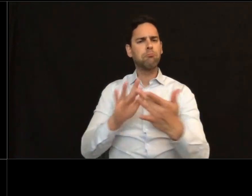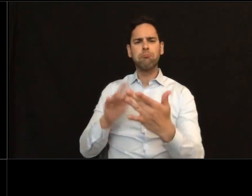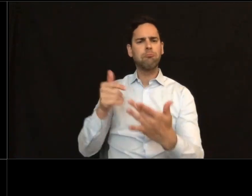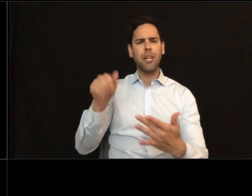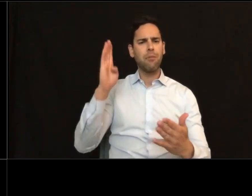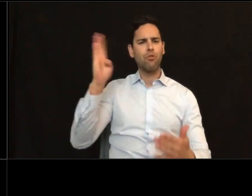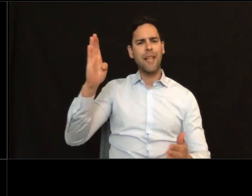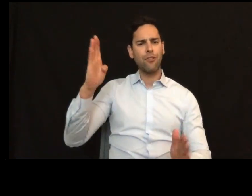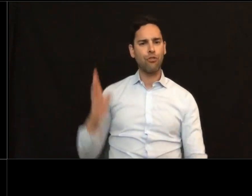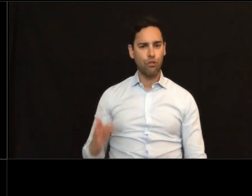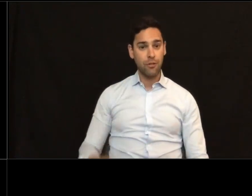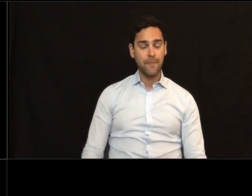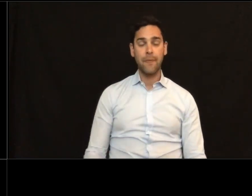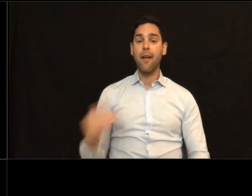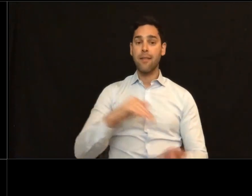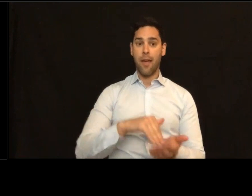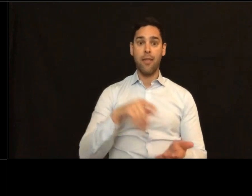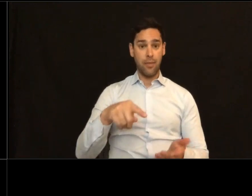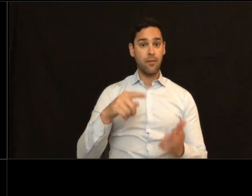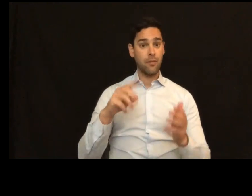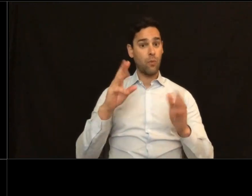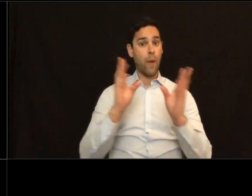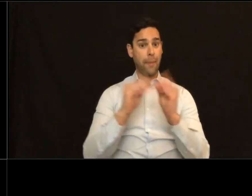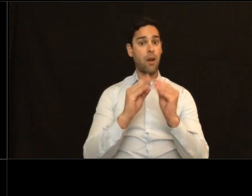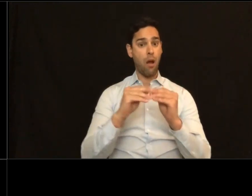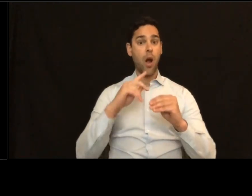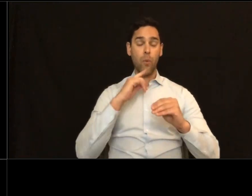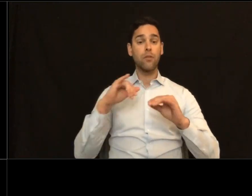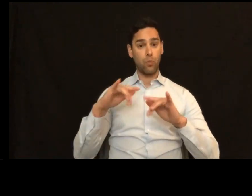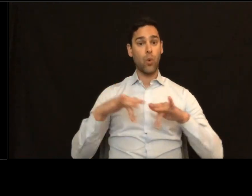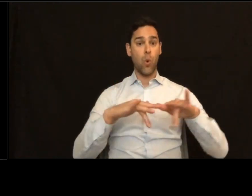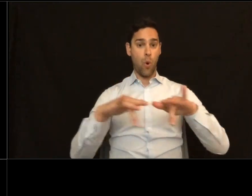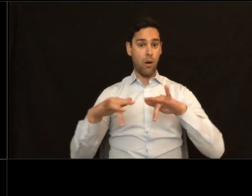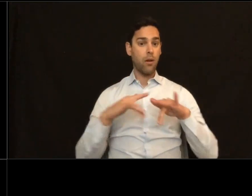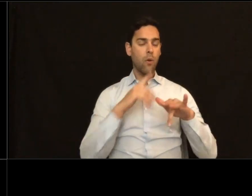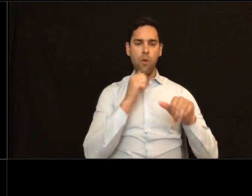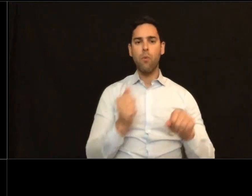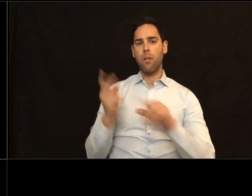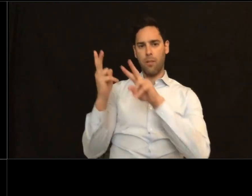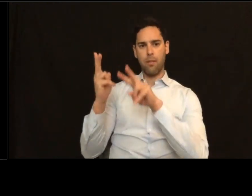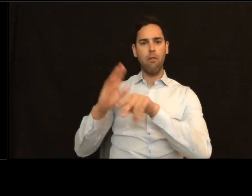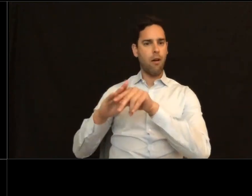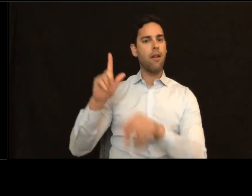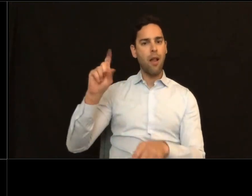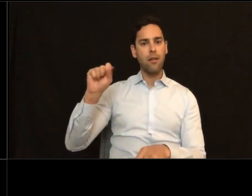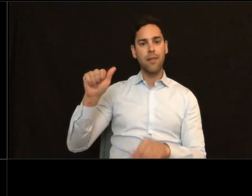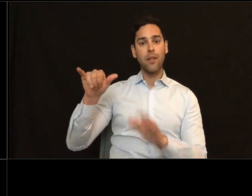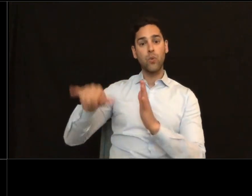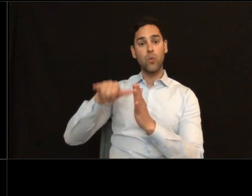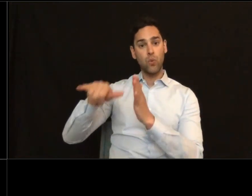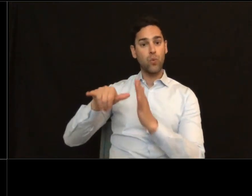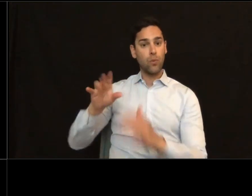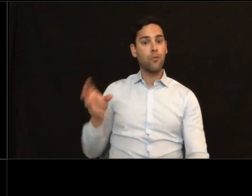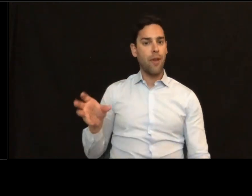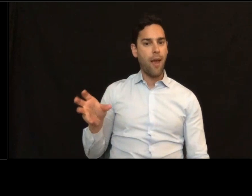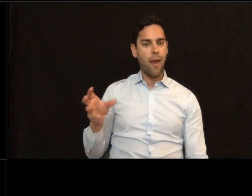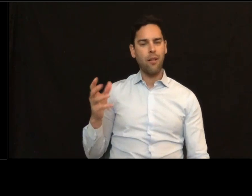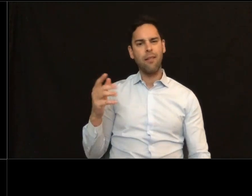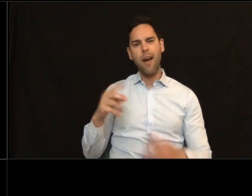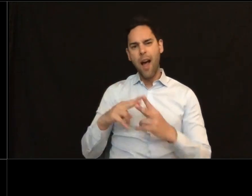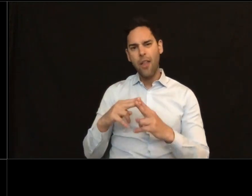this webinar is recorded, and we'll have a recording of it available on the LSA YouTube channel either later this